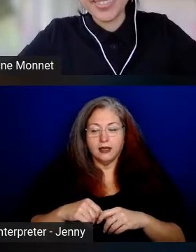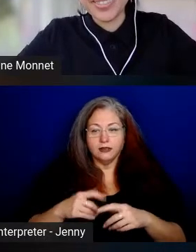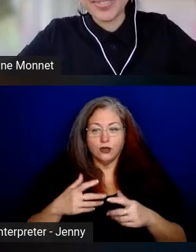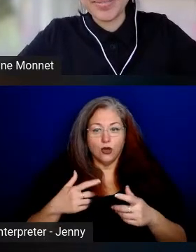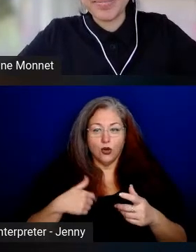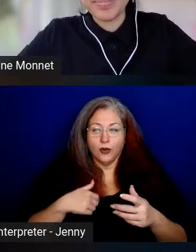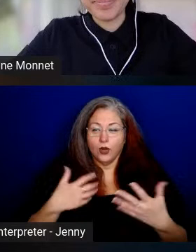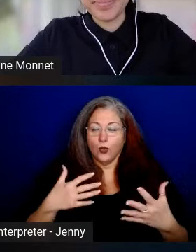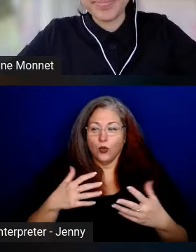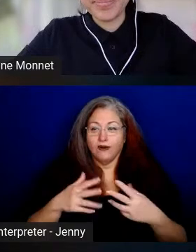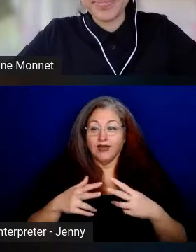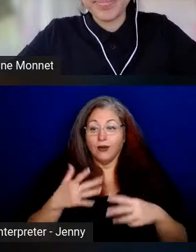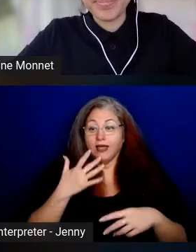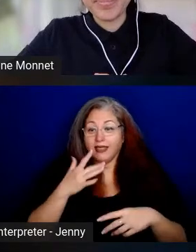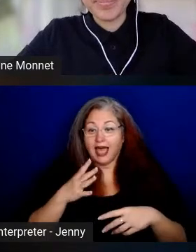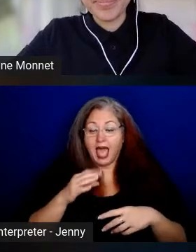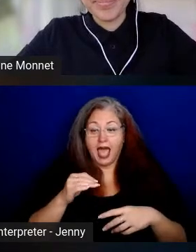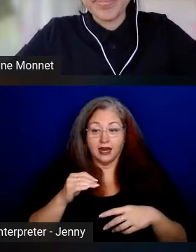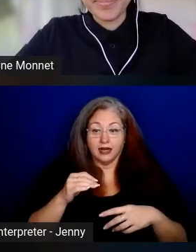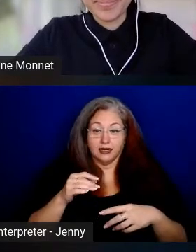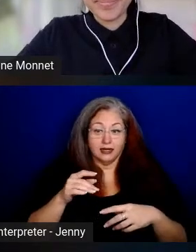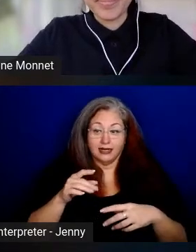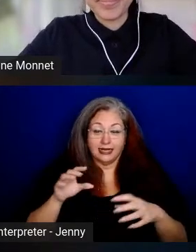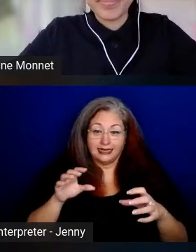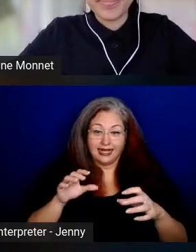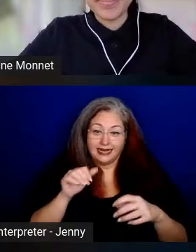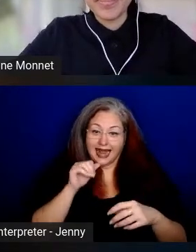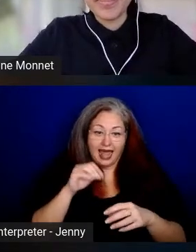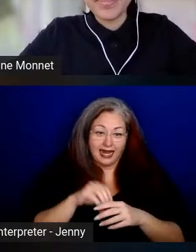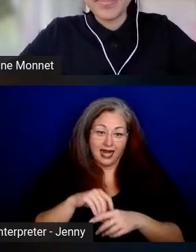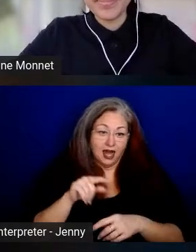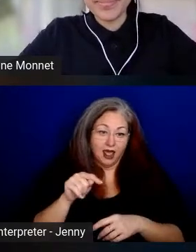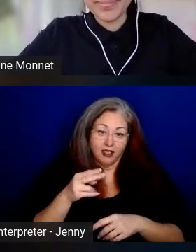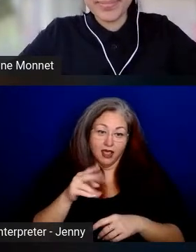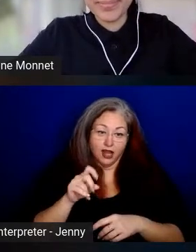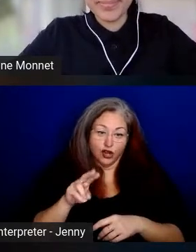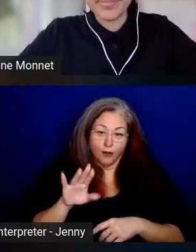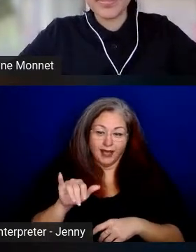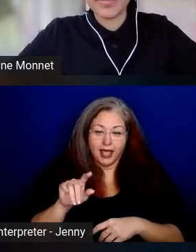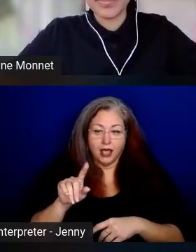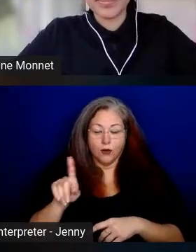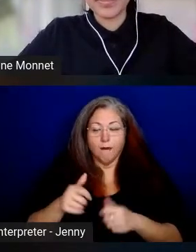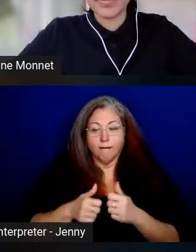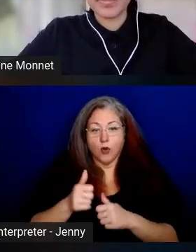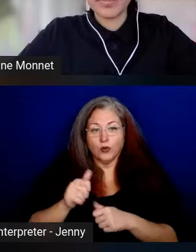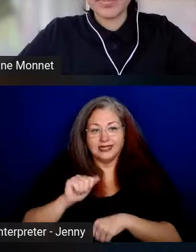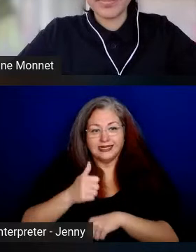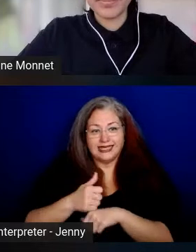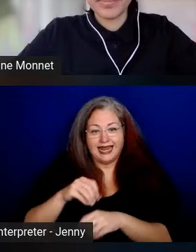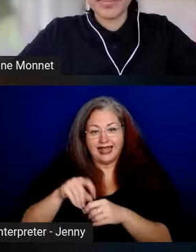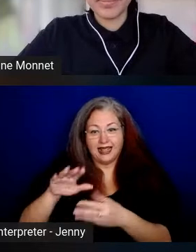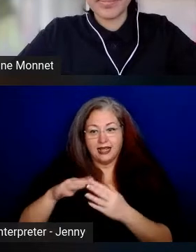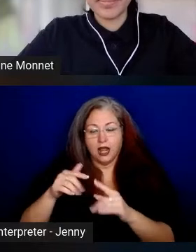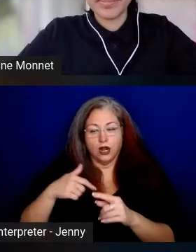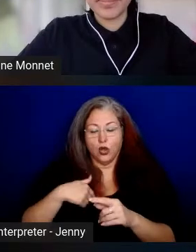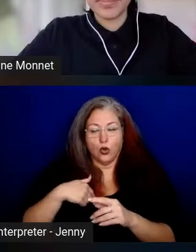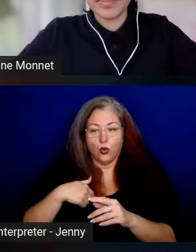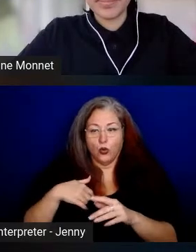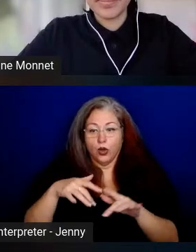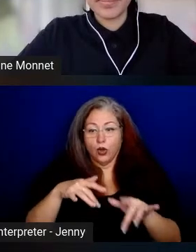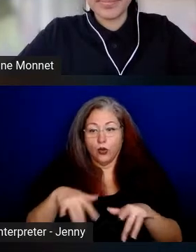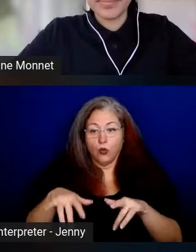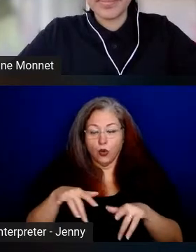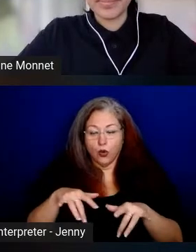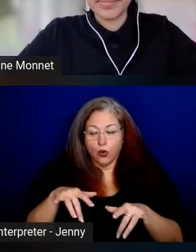were lucky, like, and it was done as well, not in Thunder Bay, where the film is mostly set. We recorded this